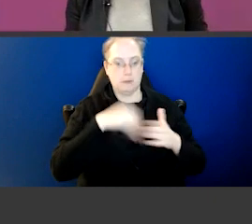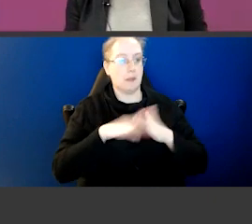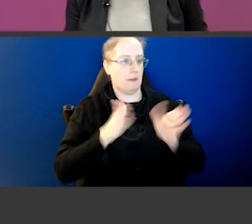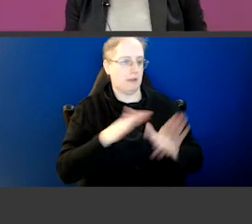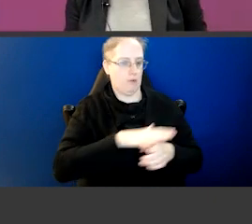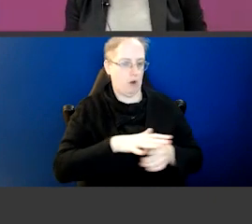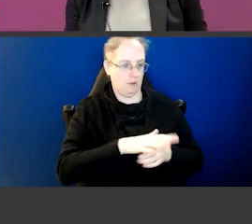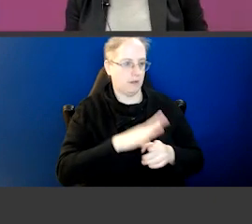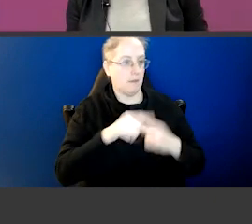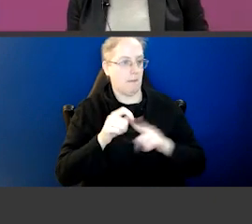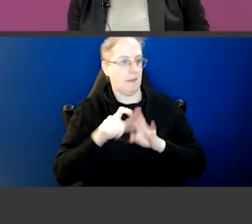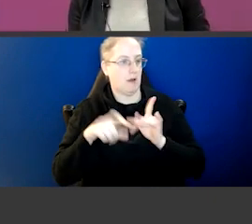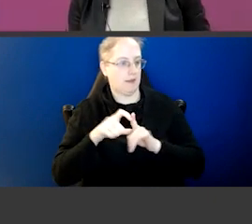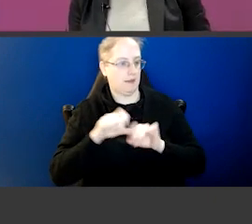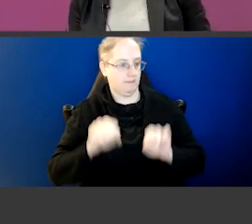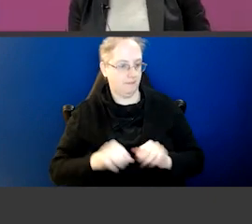scheme.